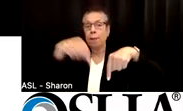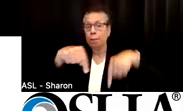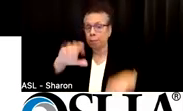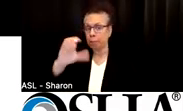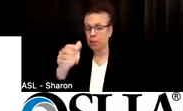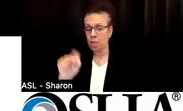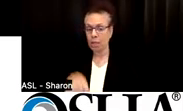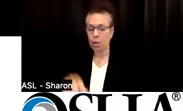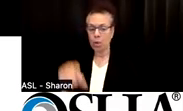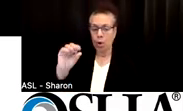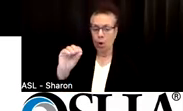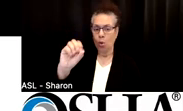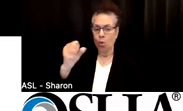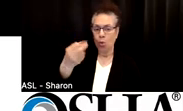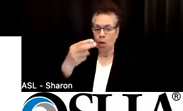is